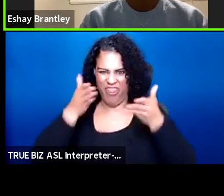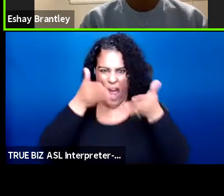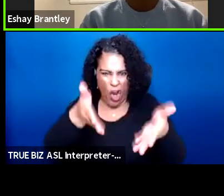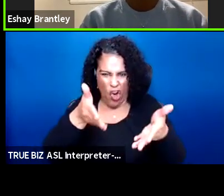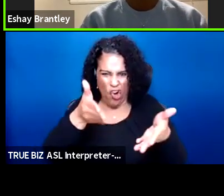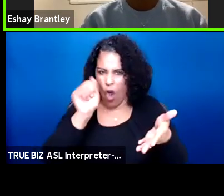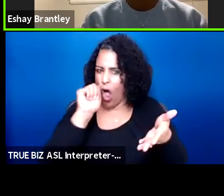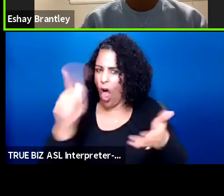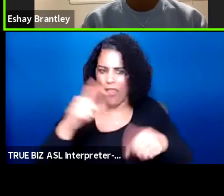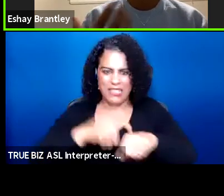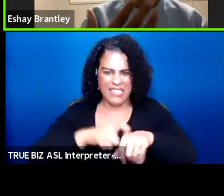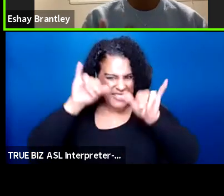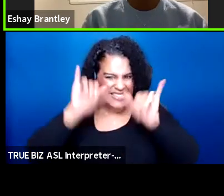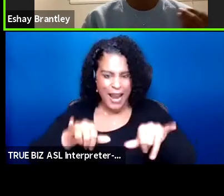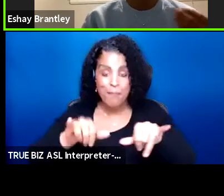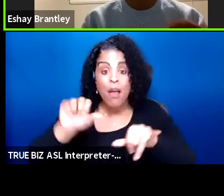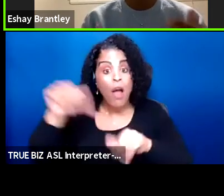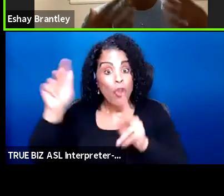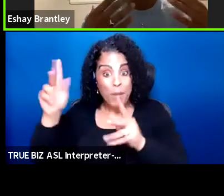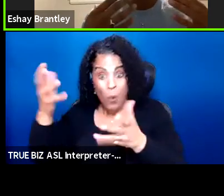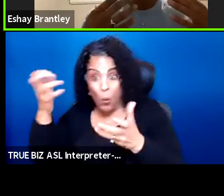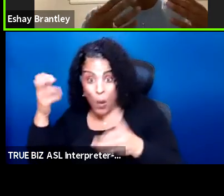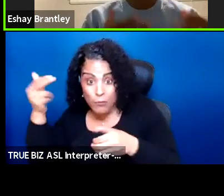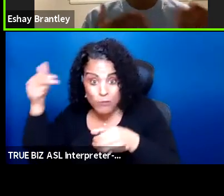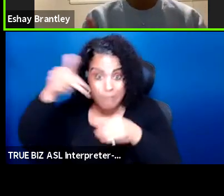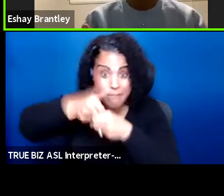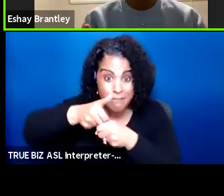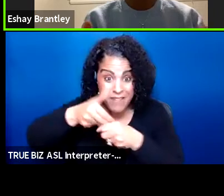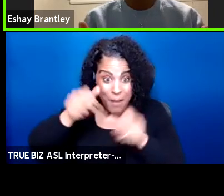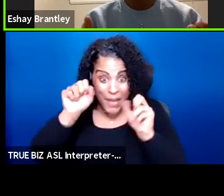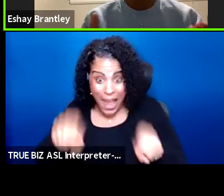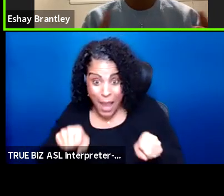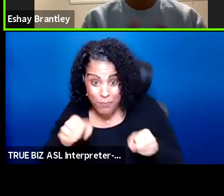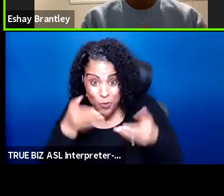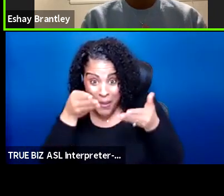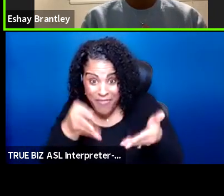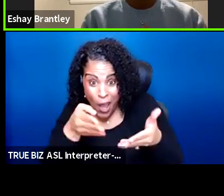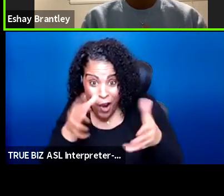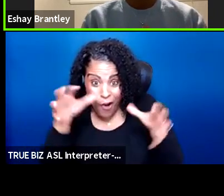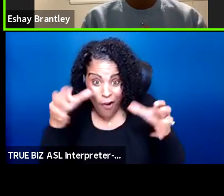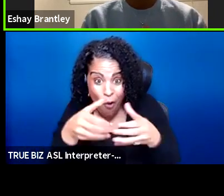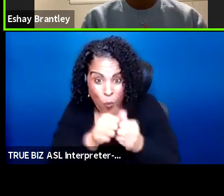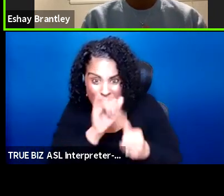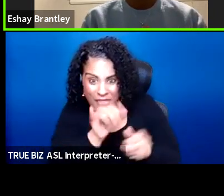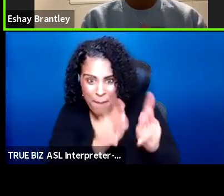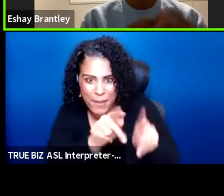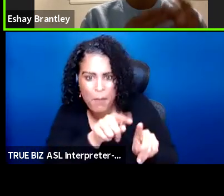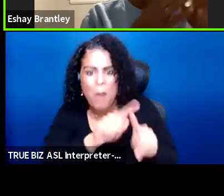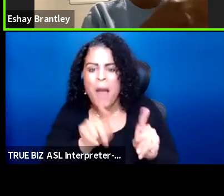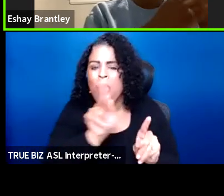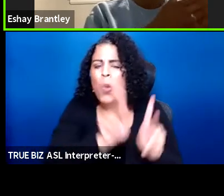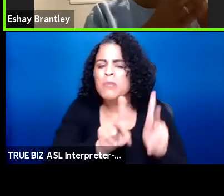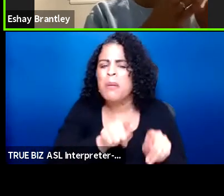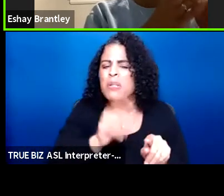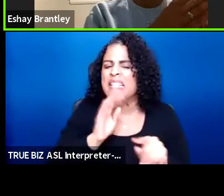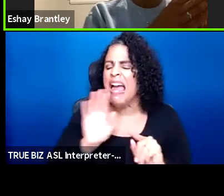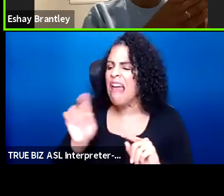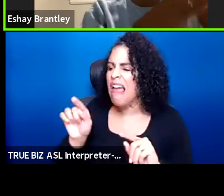and other folks wanting to be able to sit at that table, but those folks saying, well, you